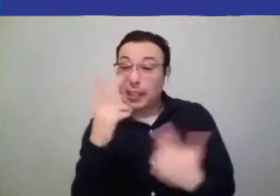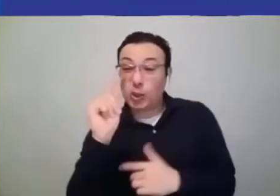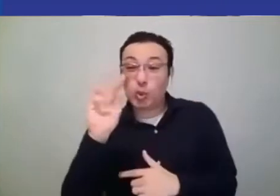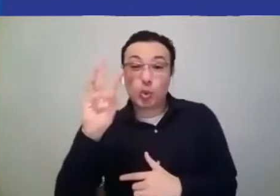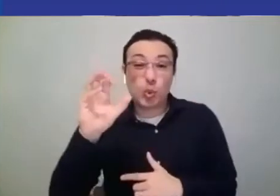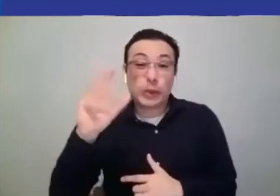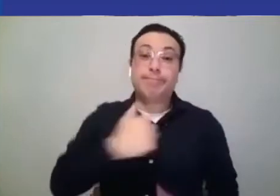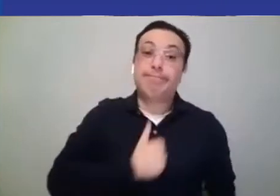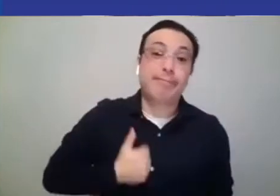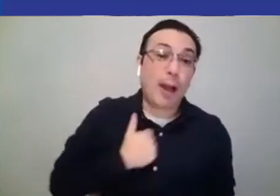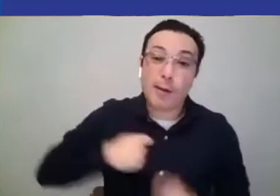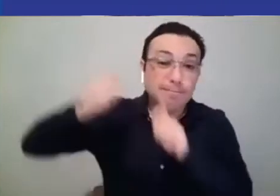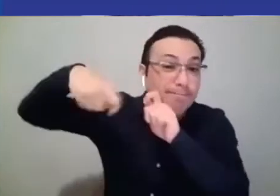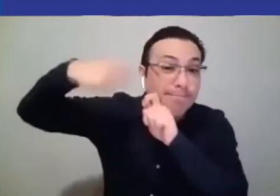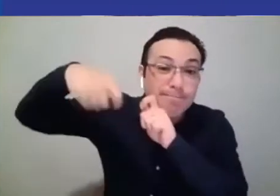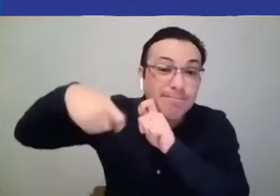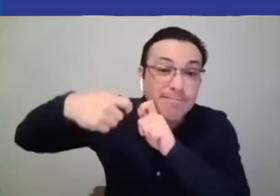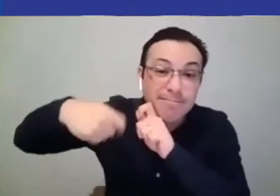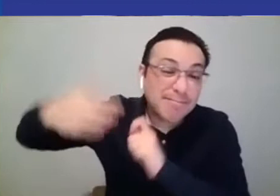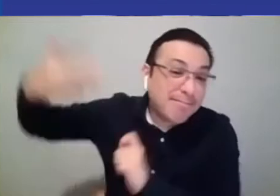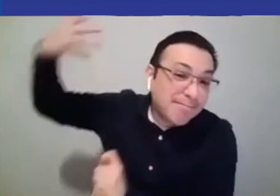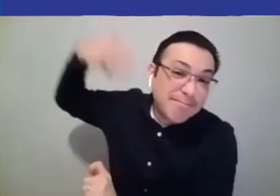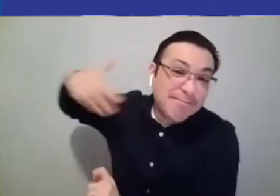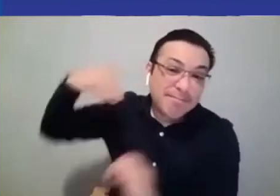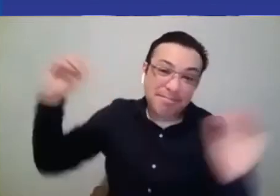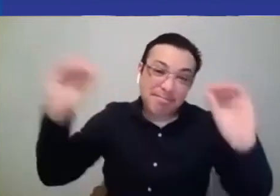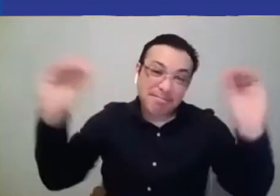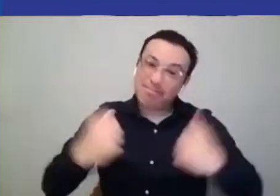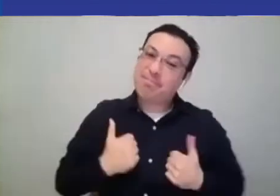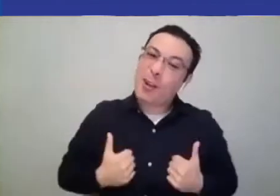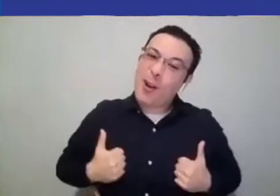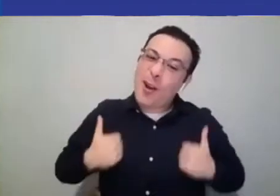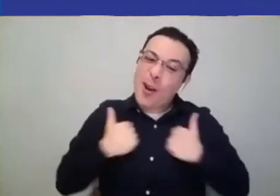no video at the time. Sorry.